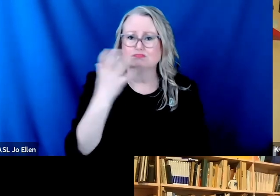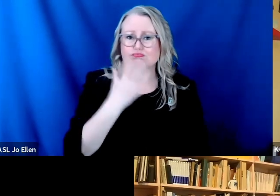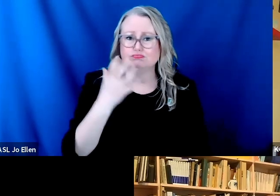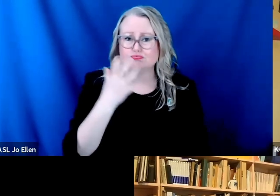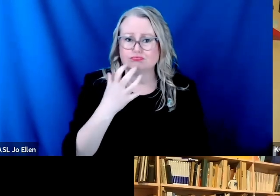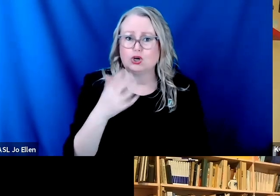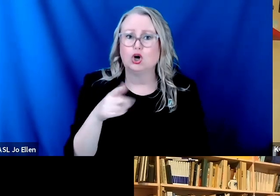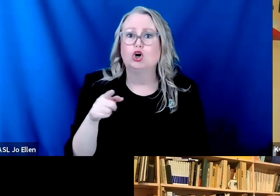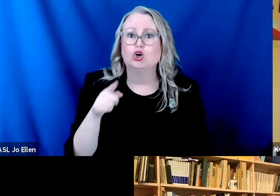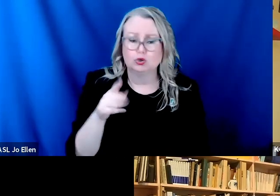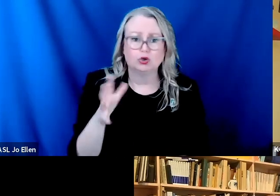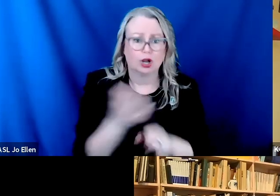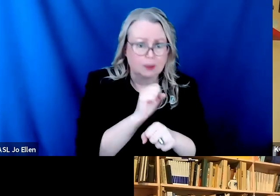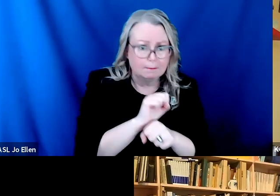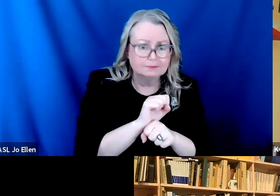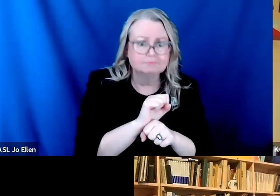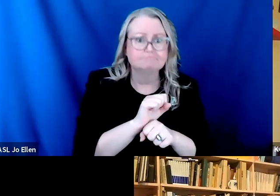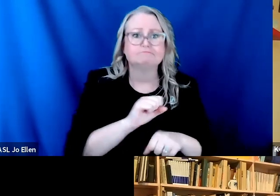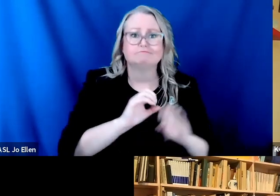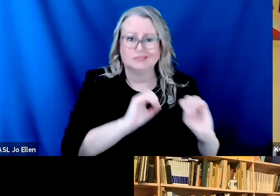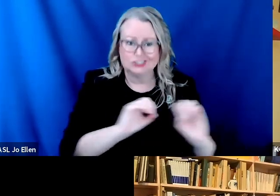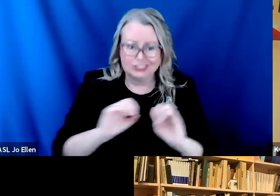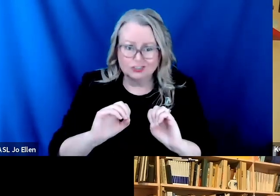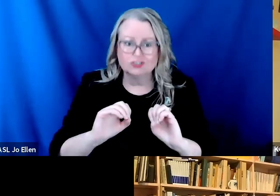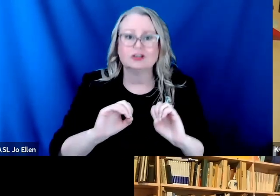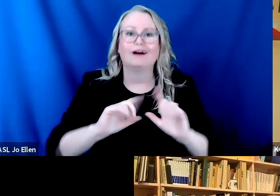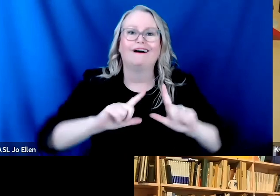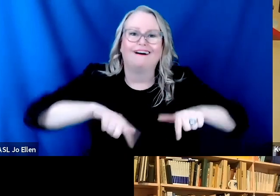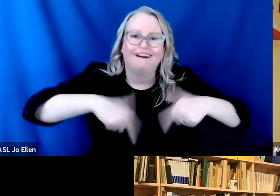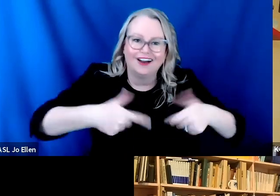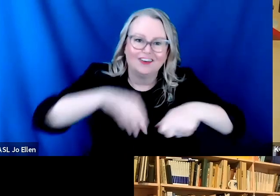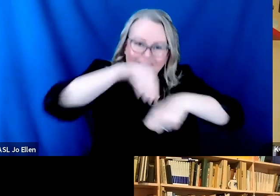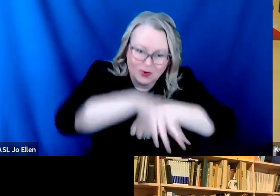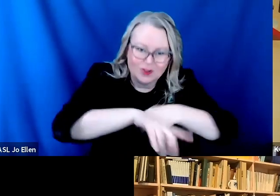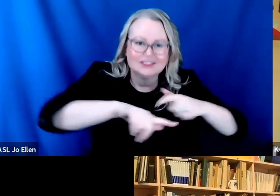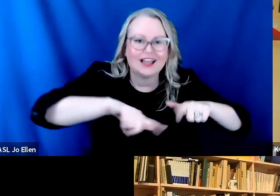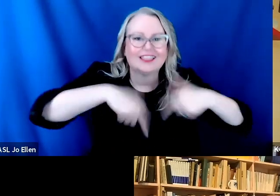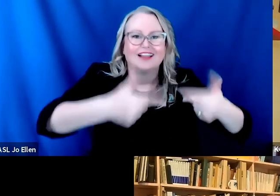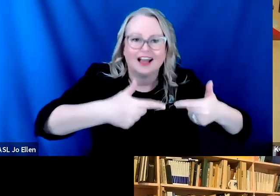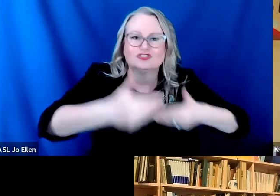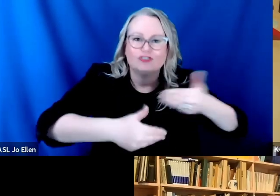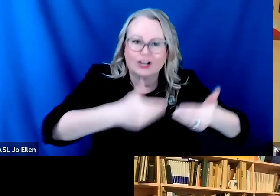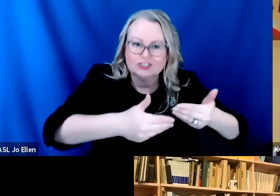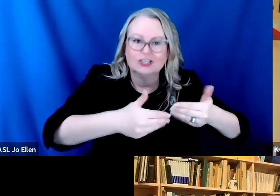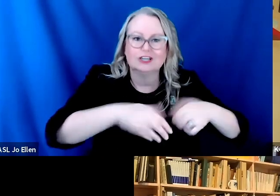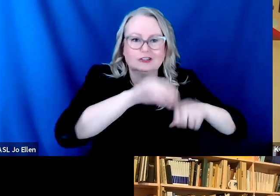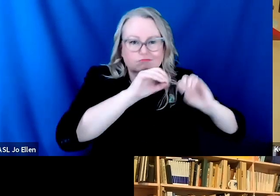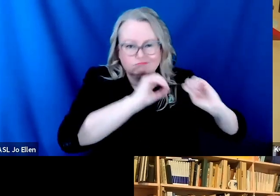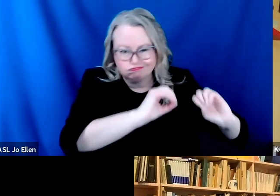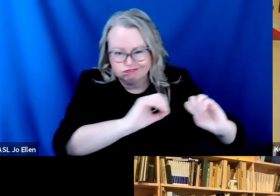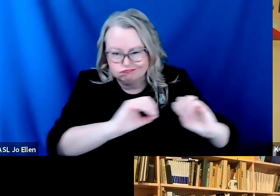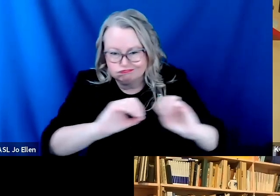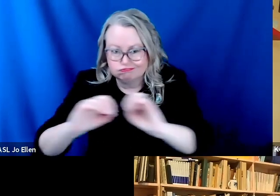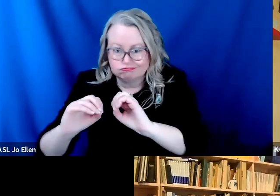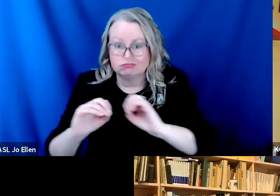and mentor a remarkable collection of younger scholars and advocates, and you've succeeded in passing along the values